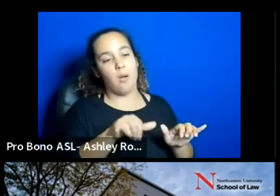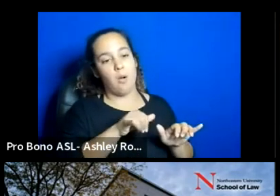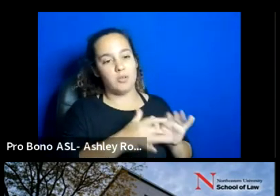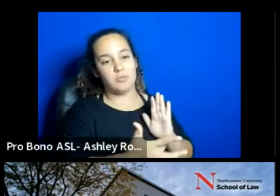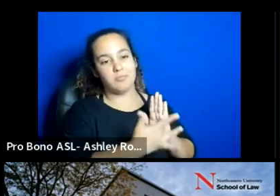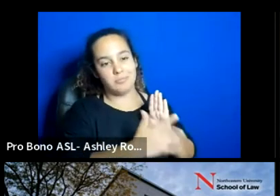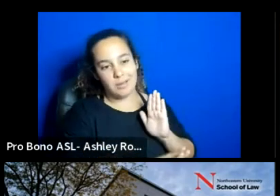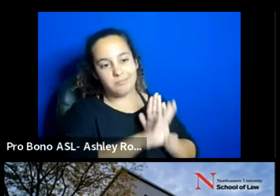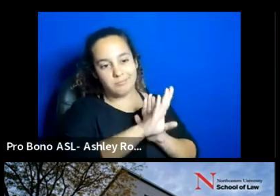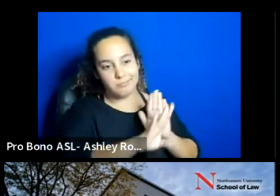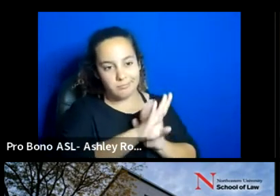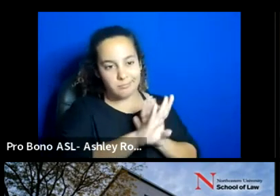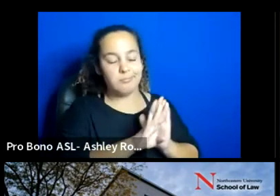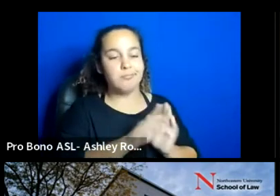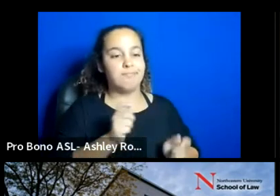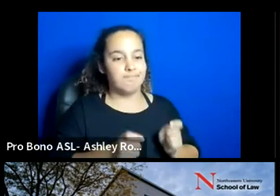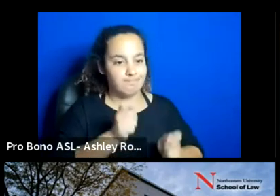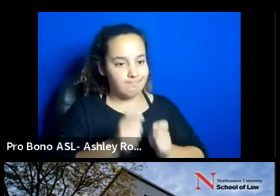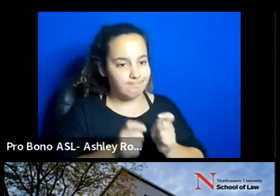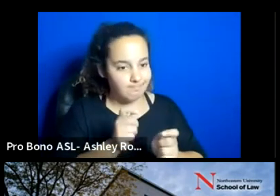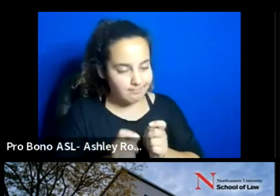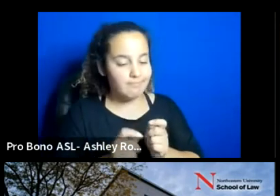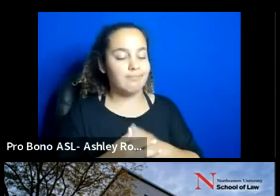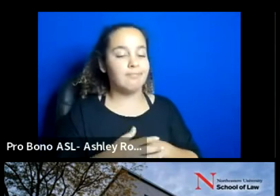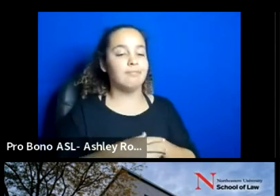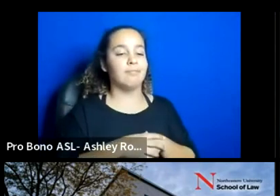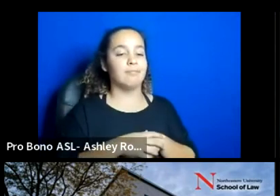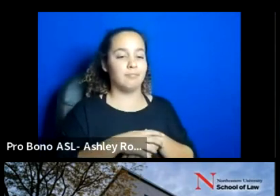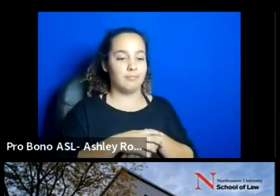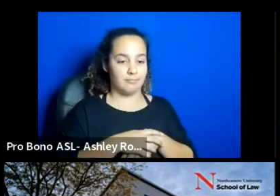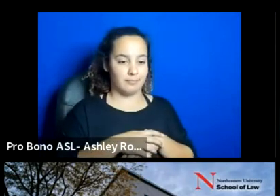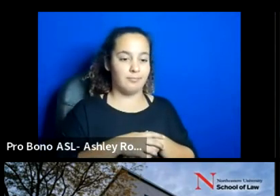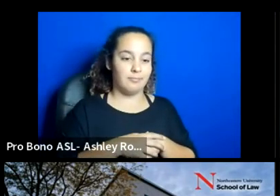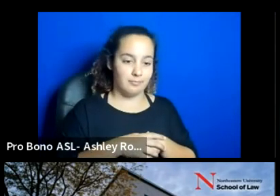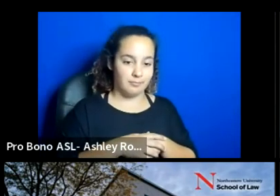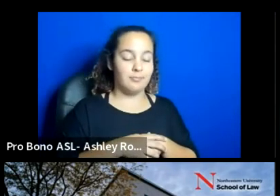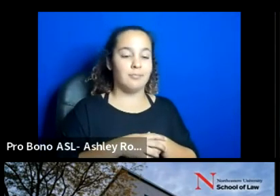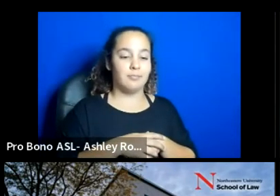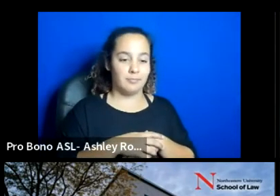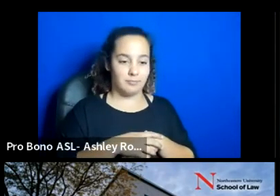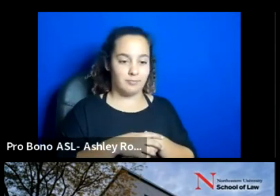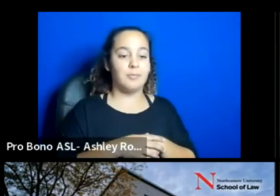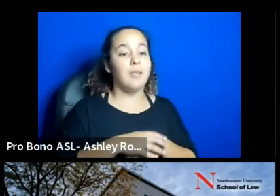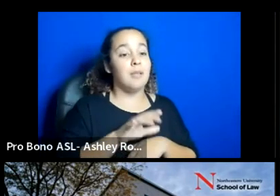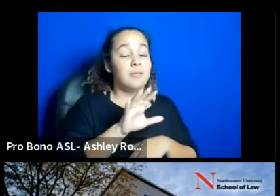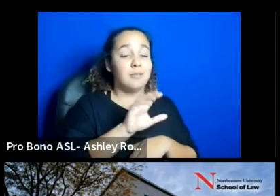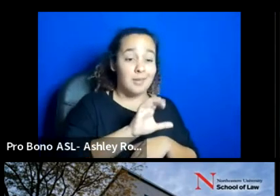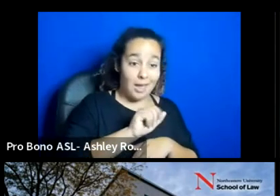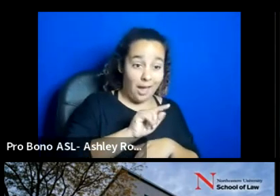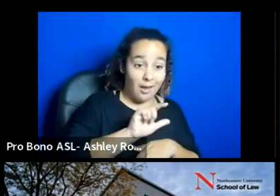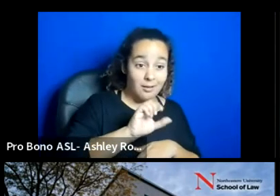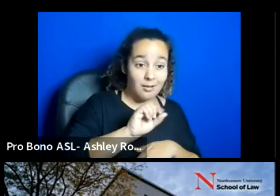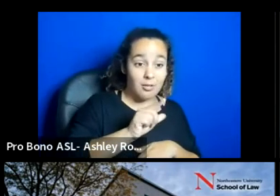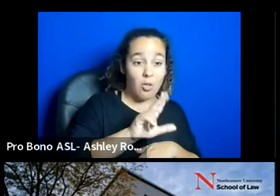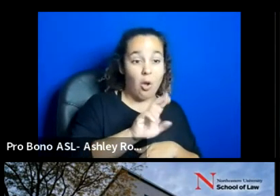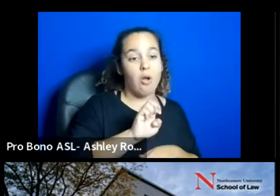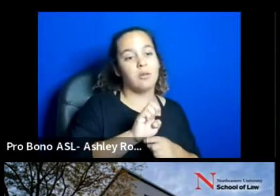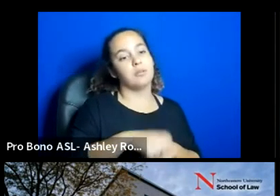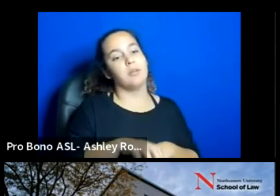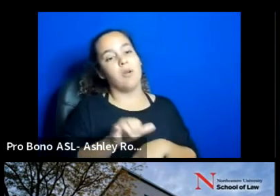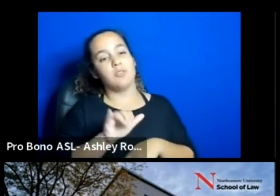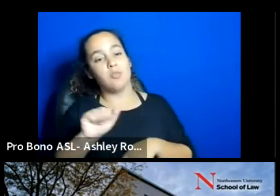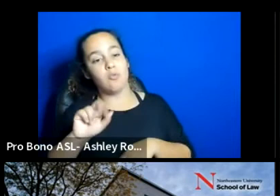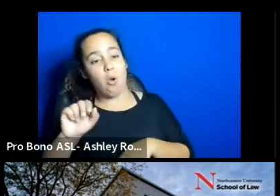references to the effect of documentation, such as registration, catalogs, and archives, and the illusions that they generate. It is also true that the